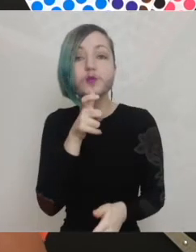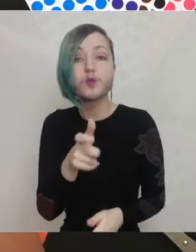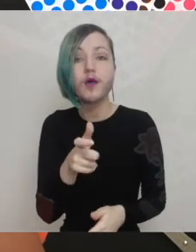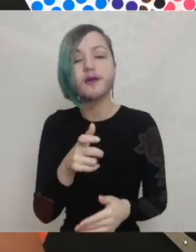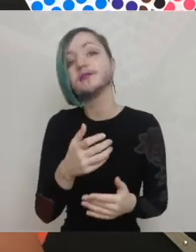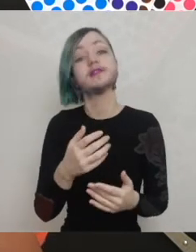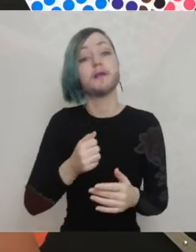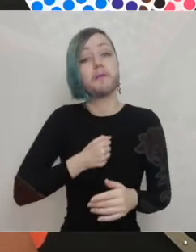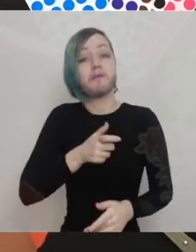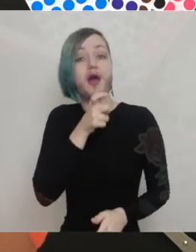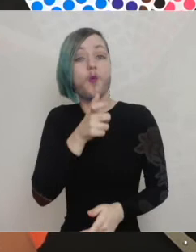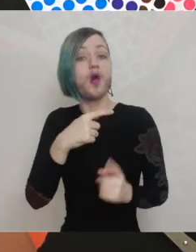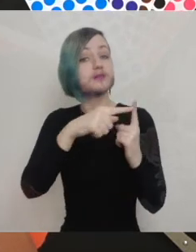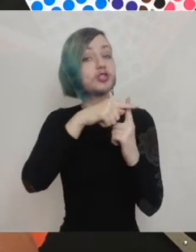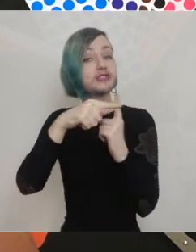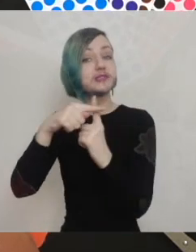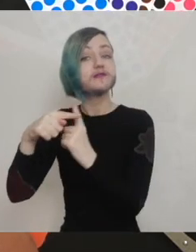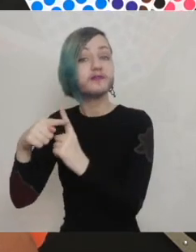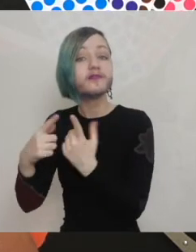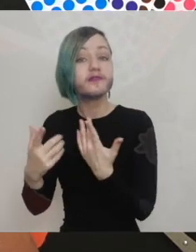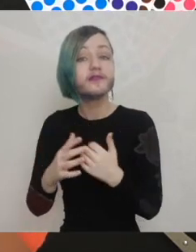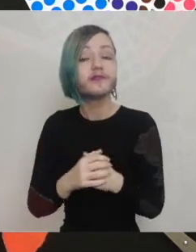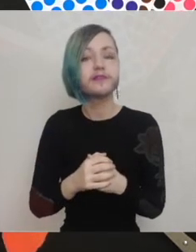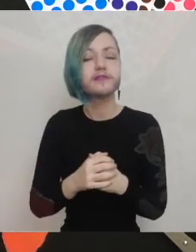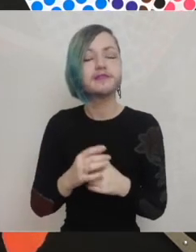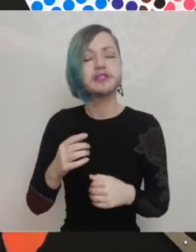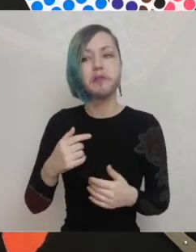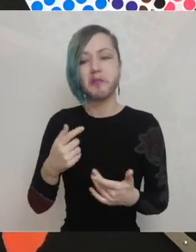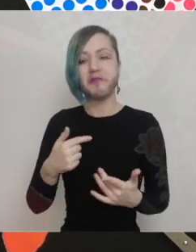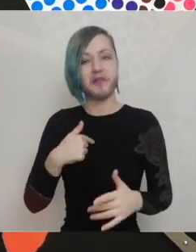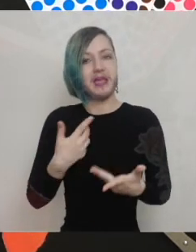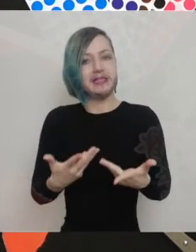quite positive words here, I'm finding really, really helpful.